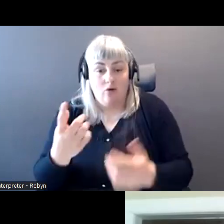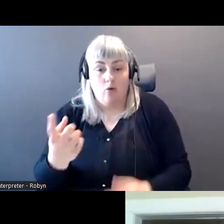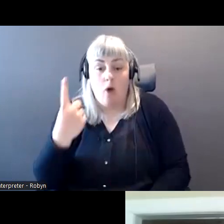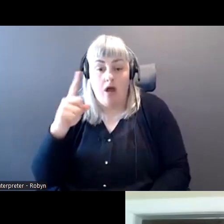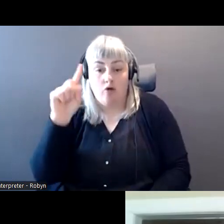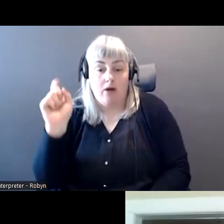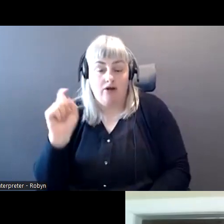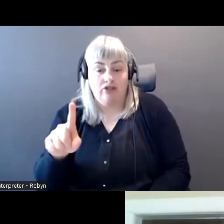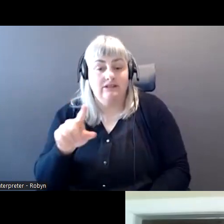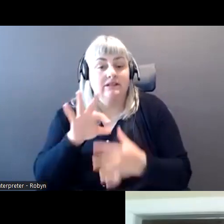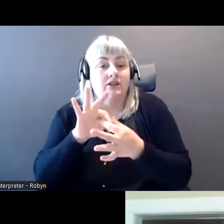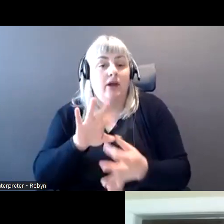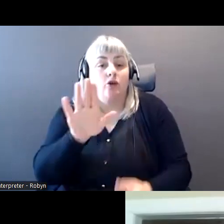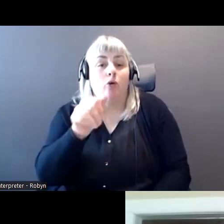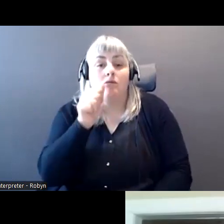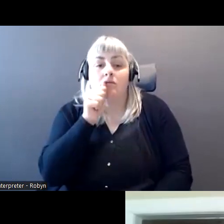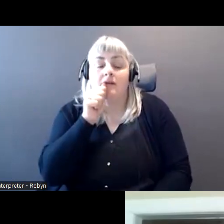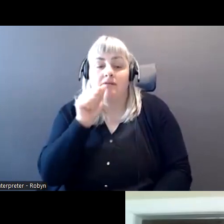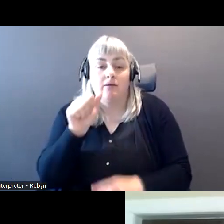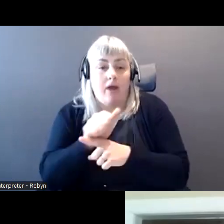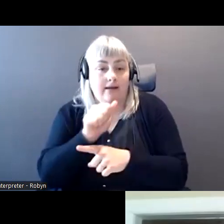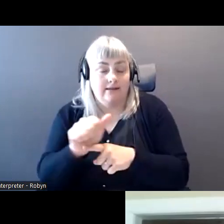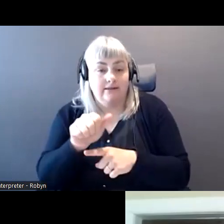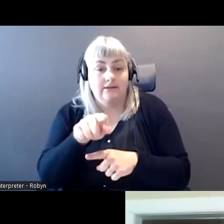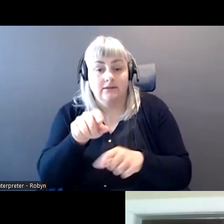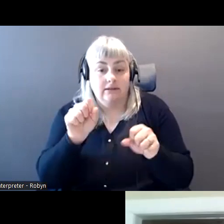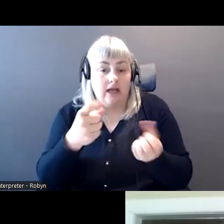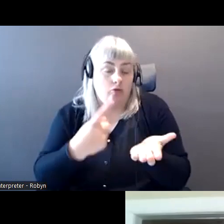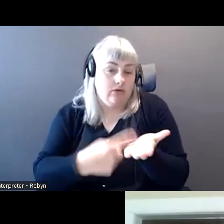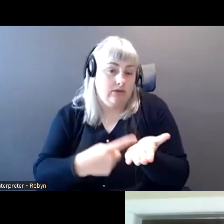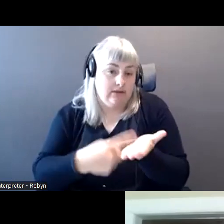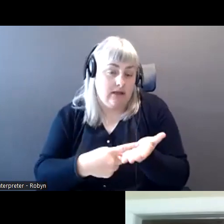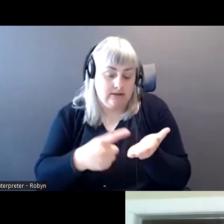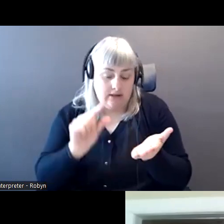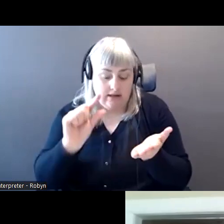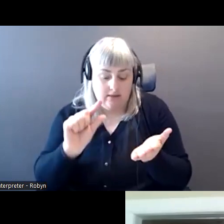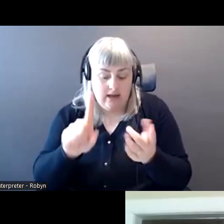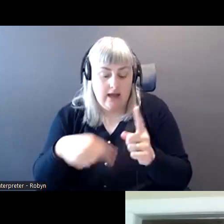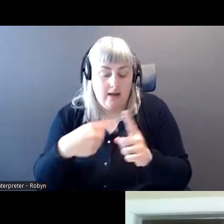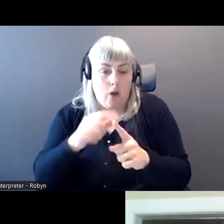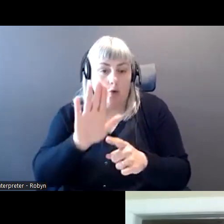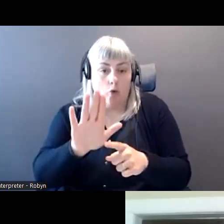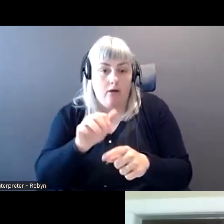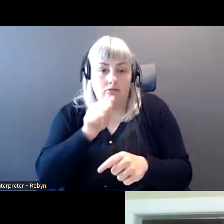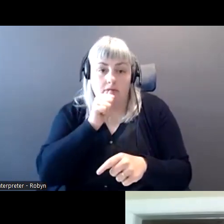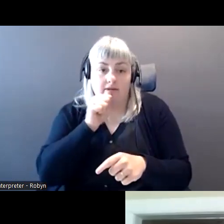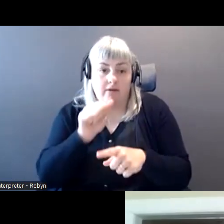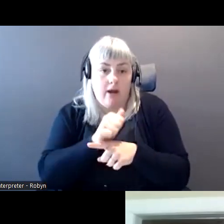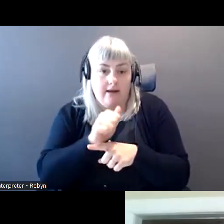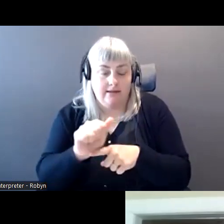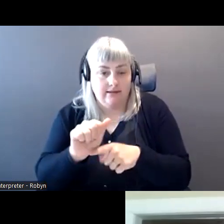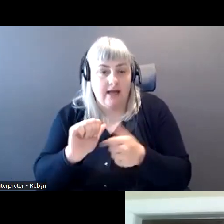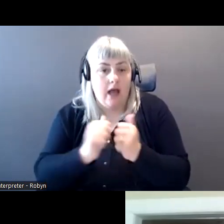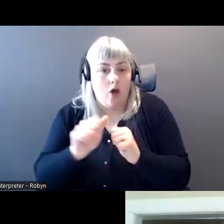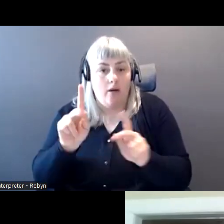was around your private practice. So maybe you could just briefly speak to the audience about your private practice and where they can find